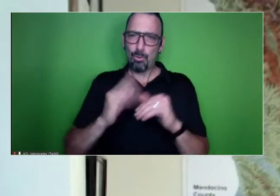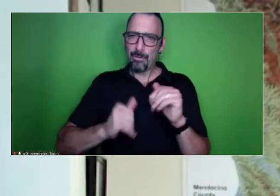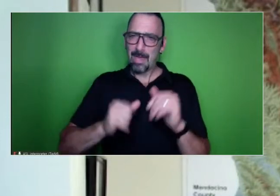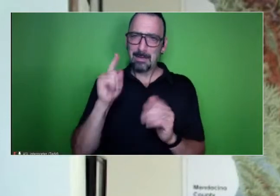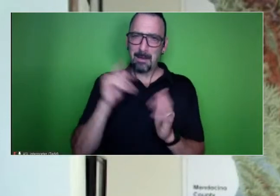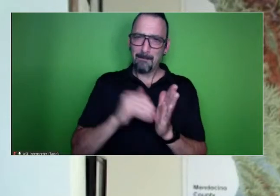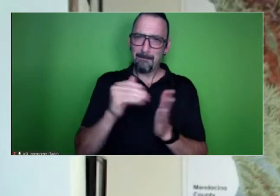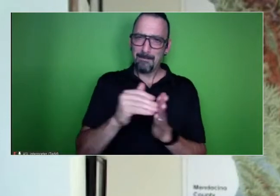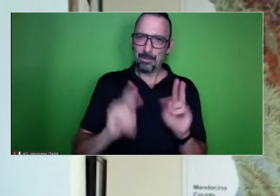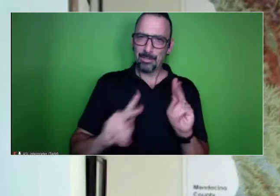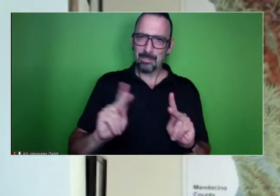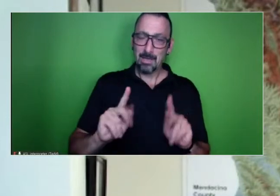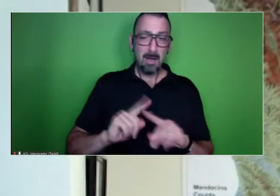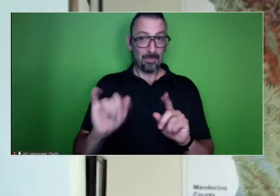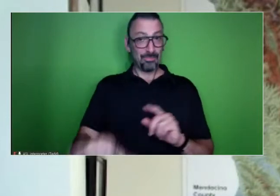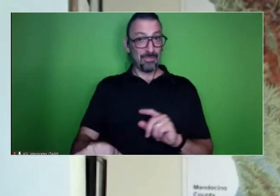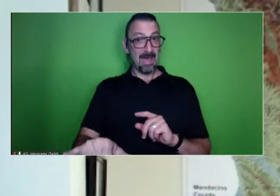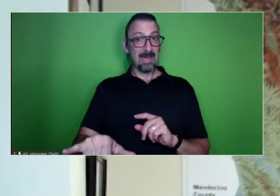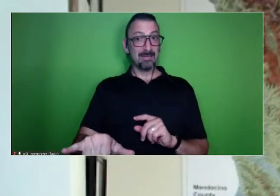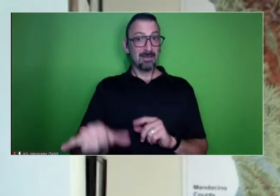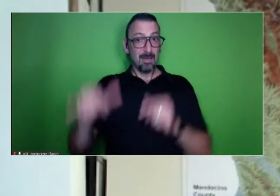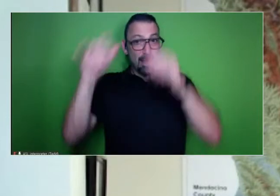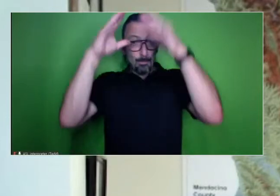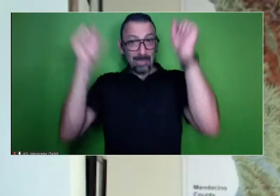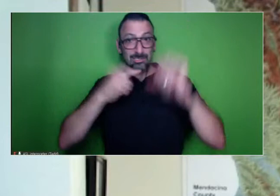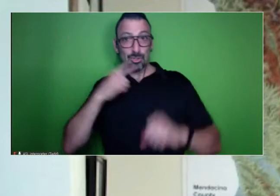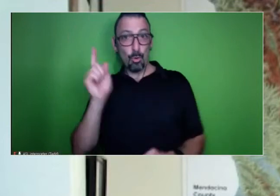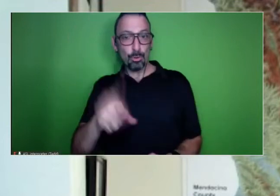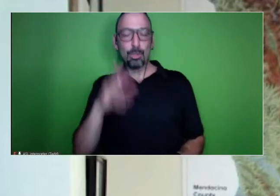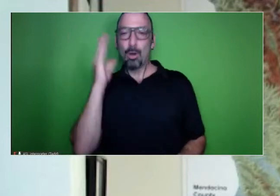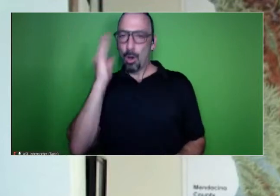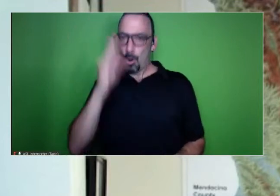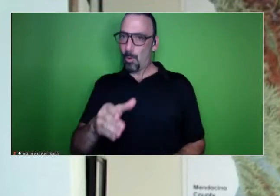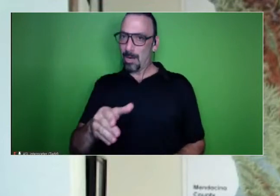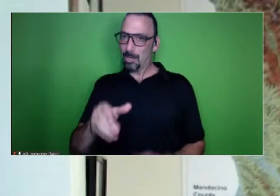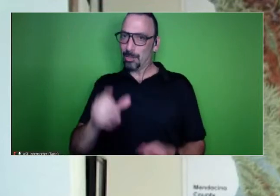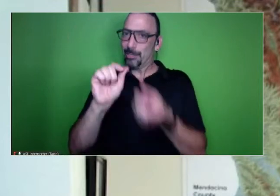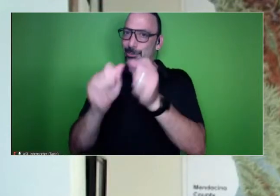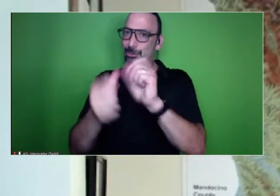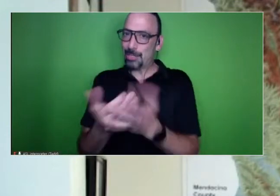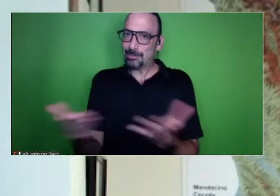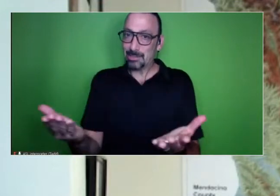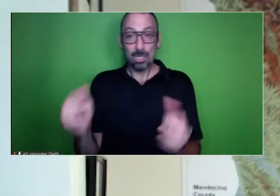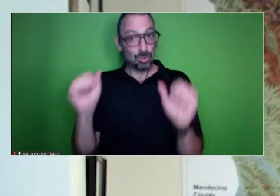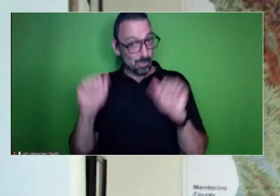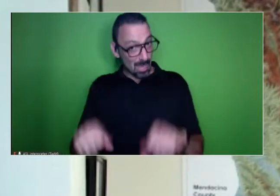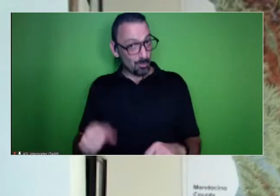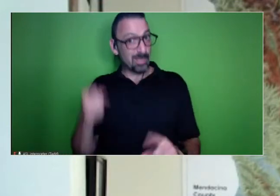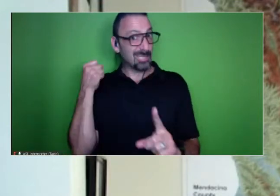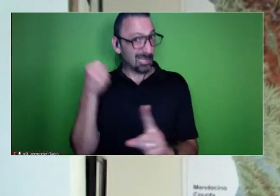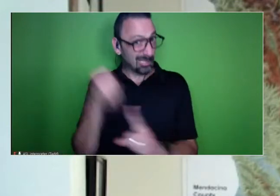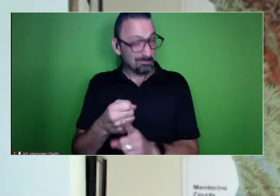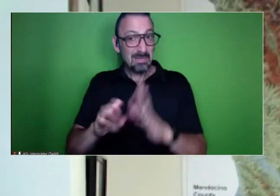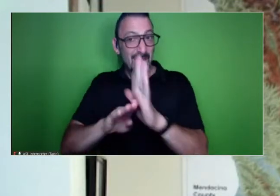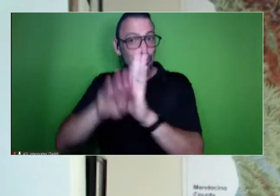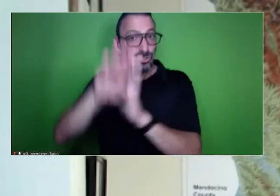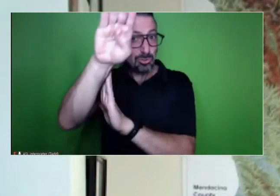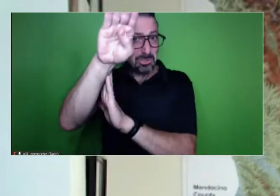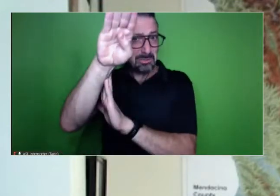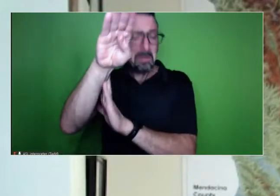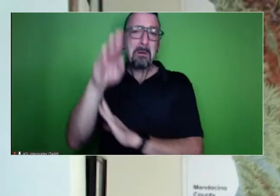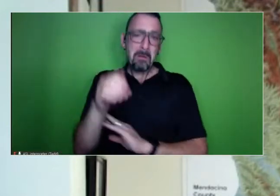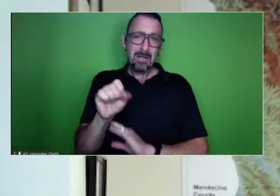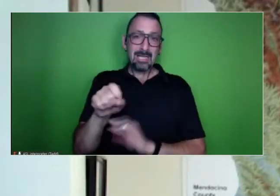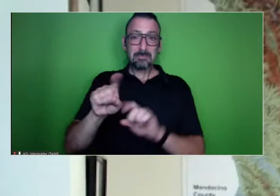But that will influence a lot how high our surges can be. So can we still have a surge? If it's all vaccinated people,